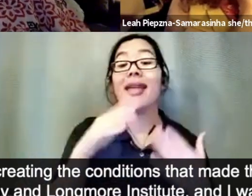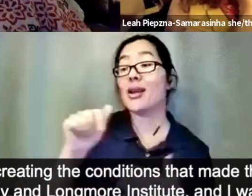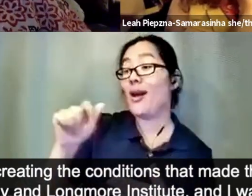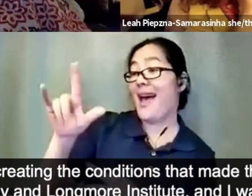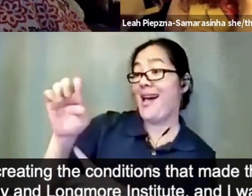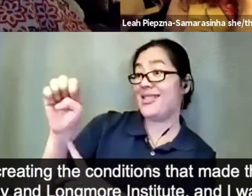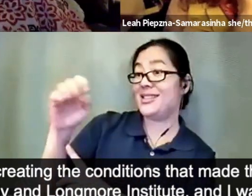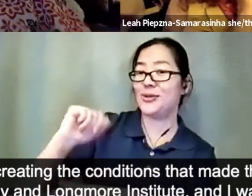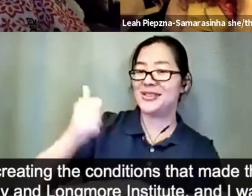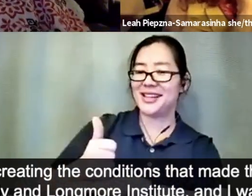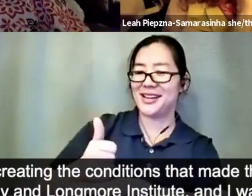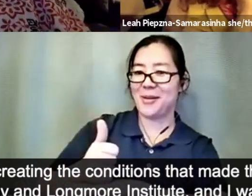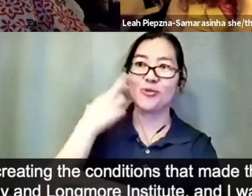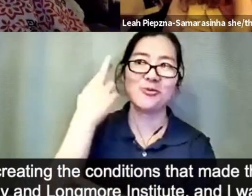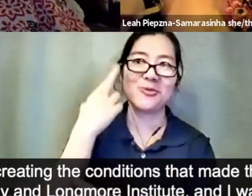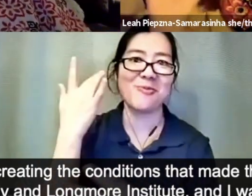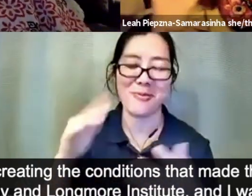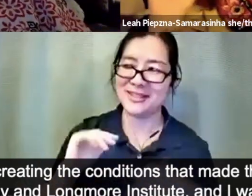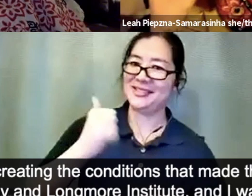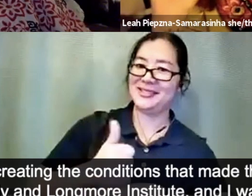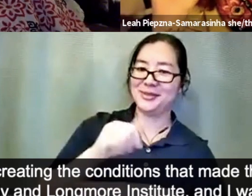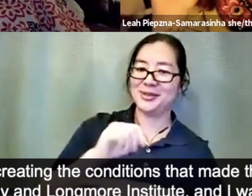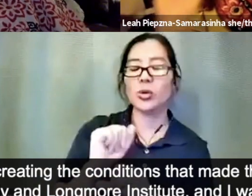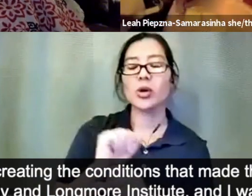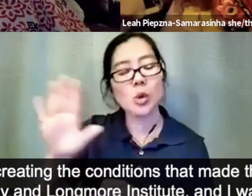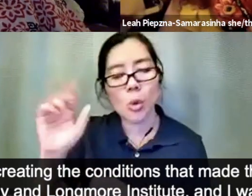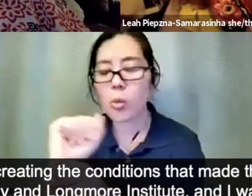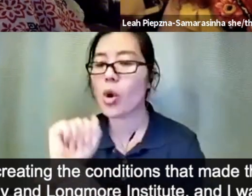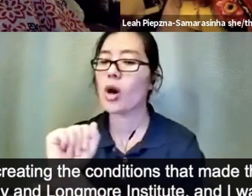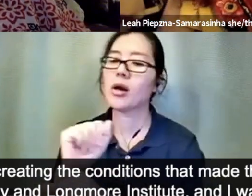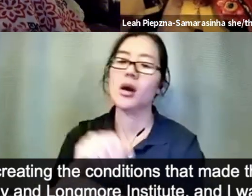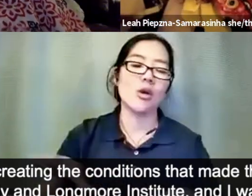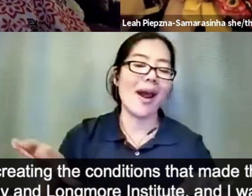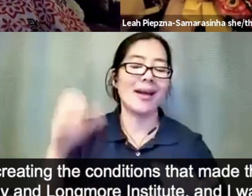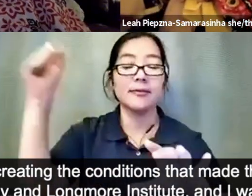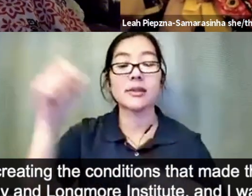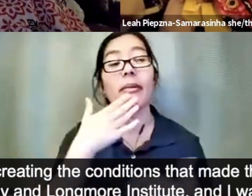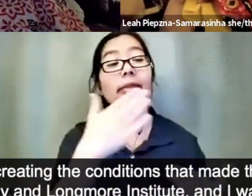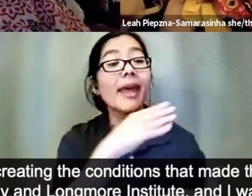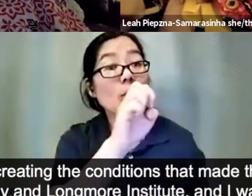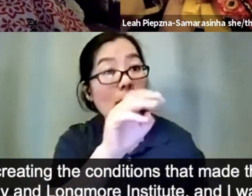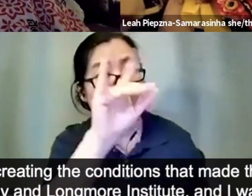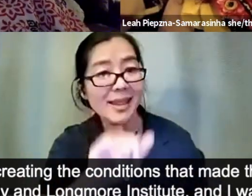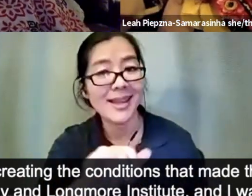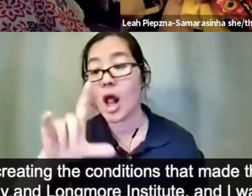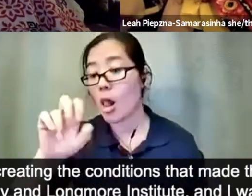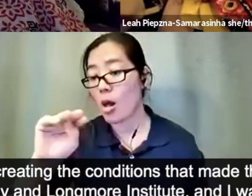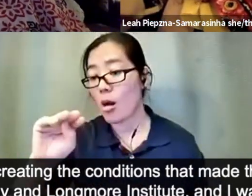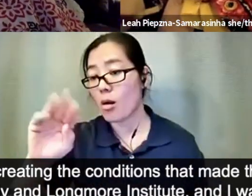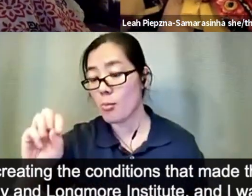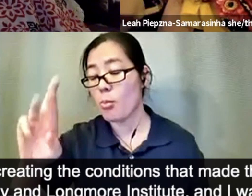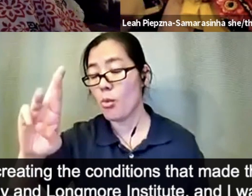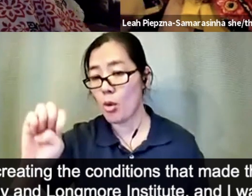space possible through your work and your activism. I want to thank Emily and the Longmore Institute, and I want to deeply thank Patty and